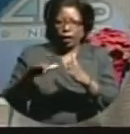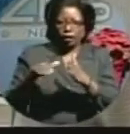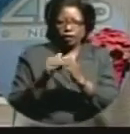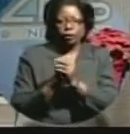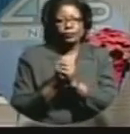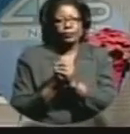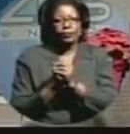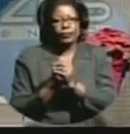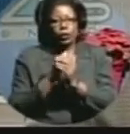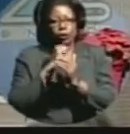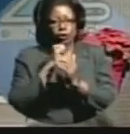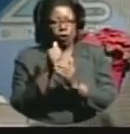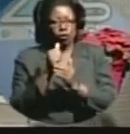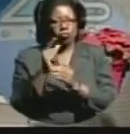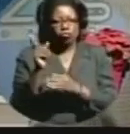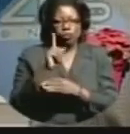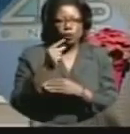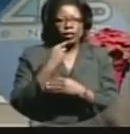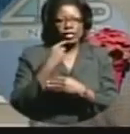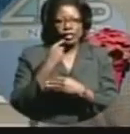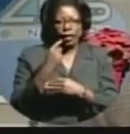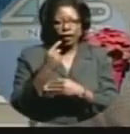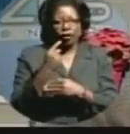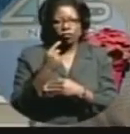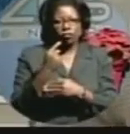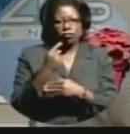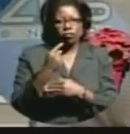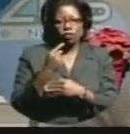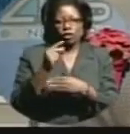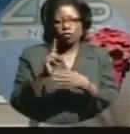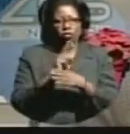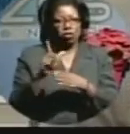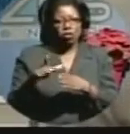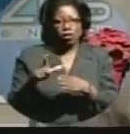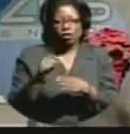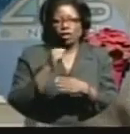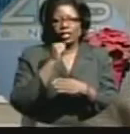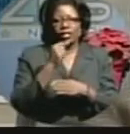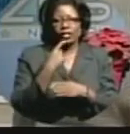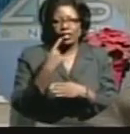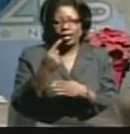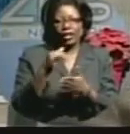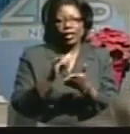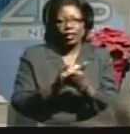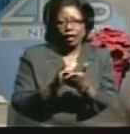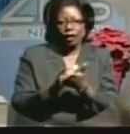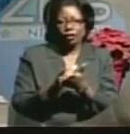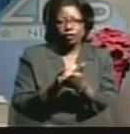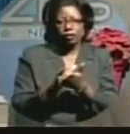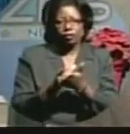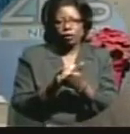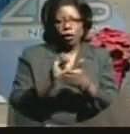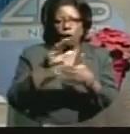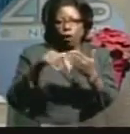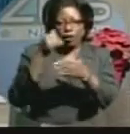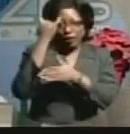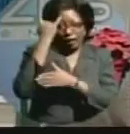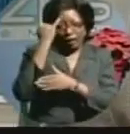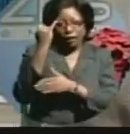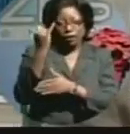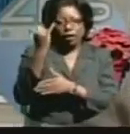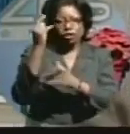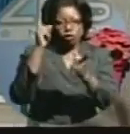the point where we are saying it's useless. They have not told us that. And the whole idea of meeting